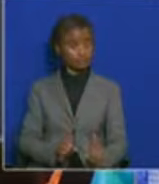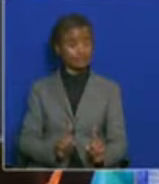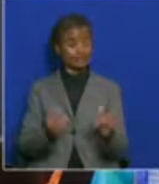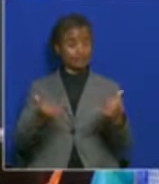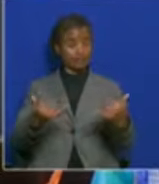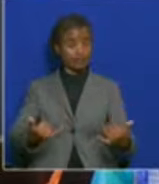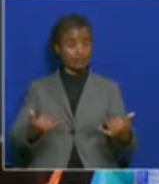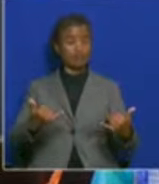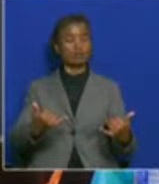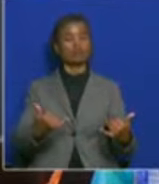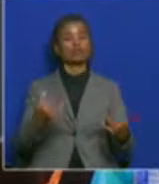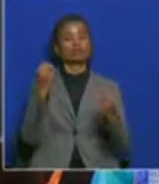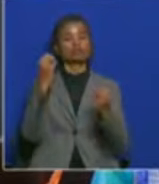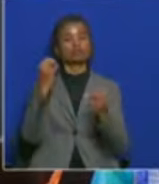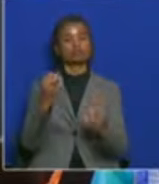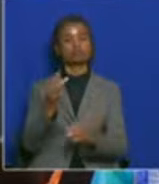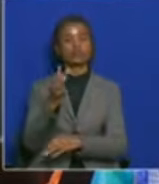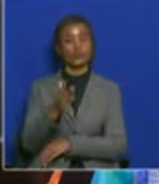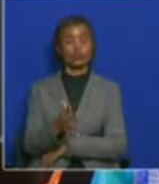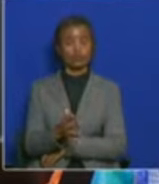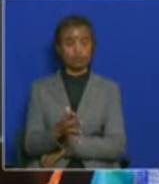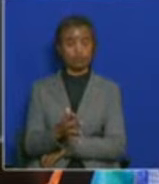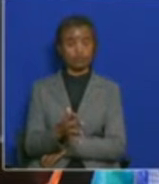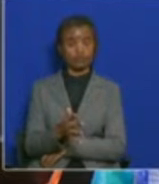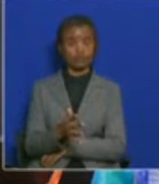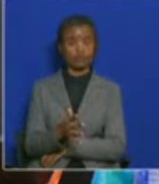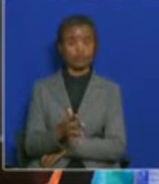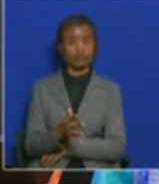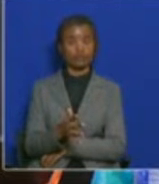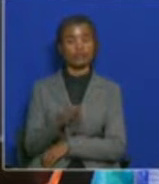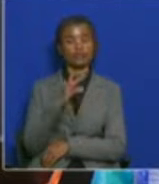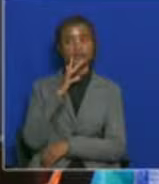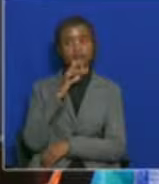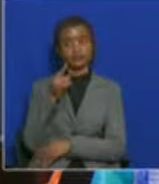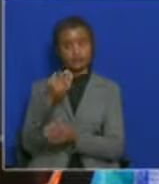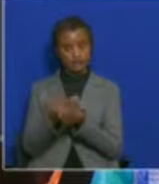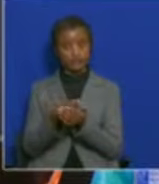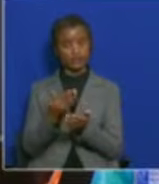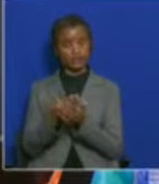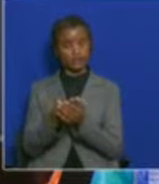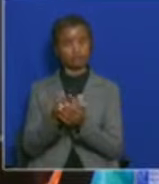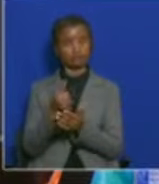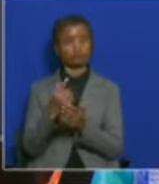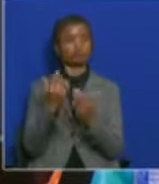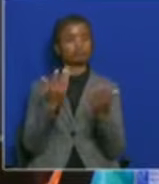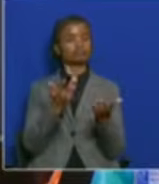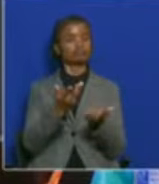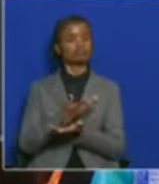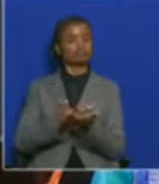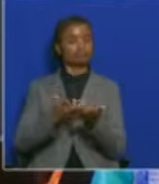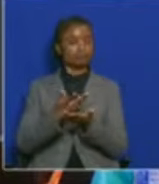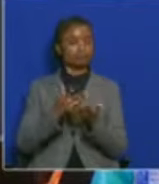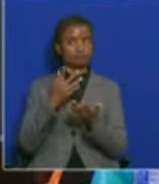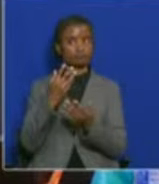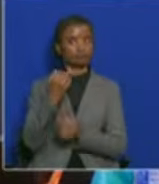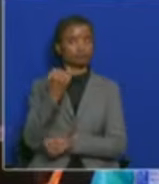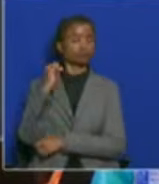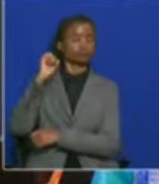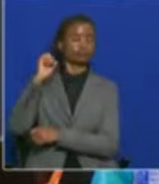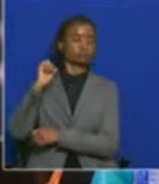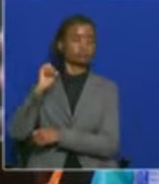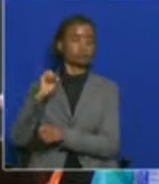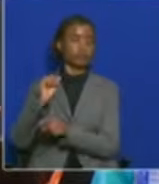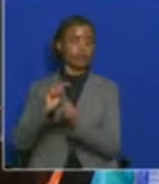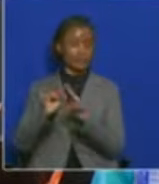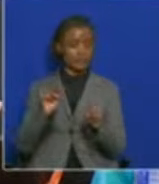and that is not the subject of dispute when it comes to the financial disclosures at this stage. So that's